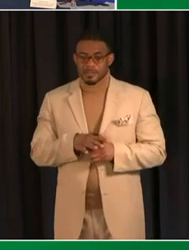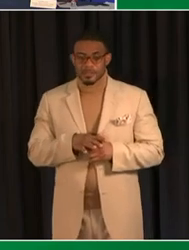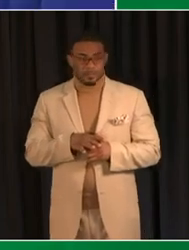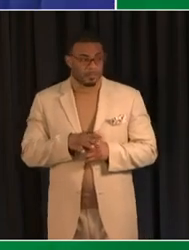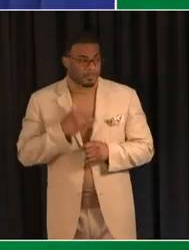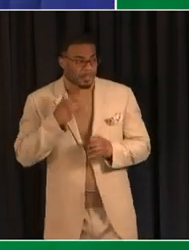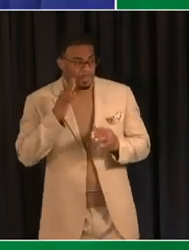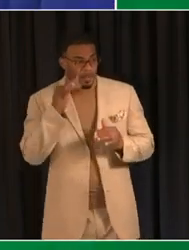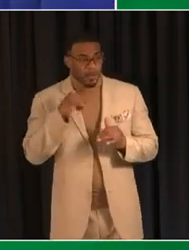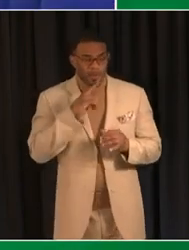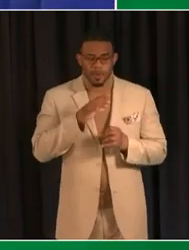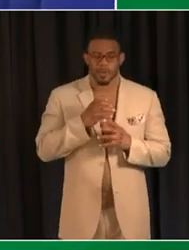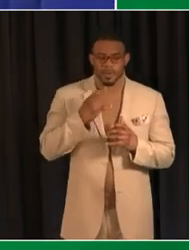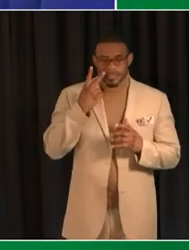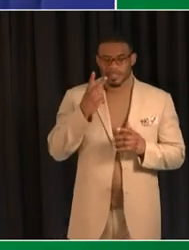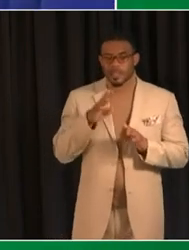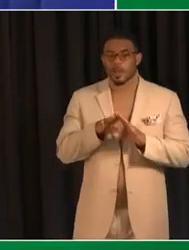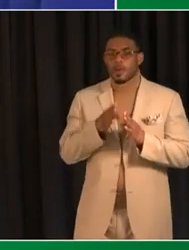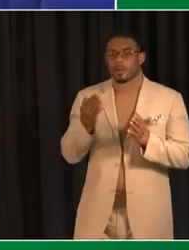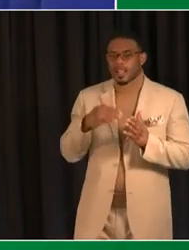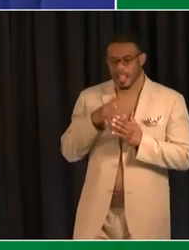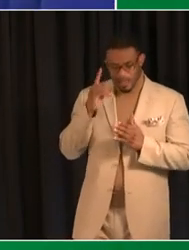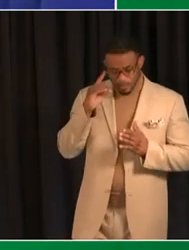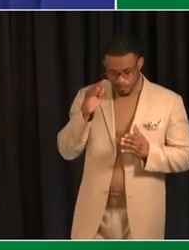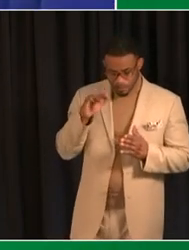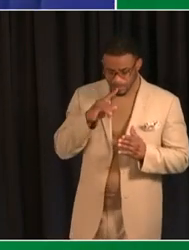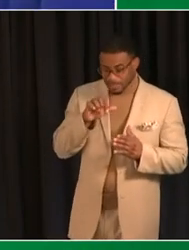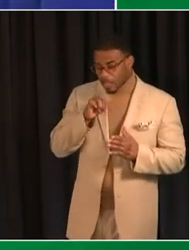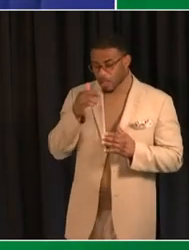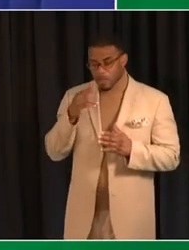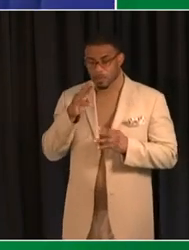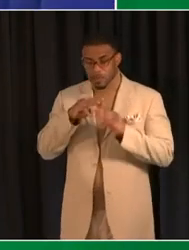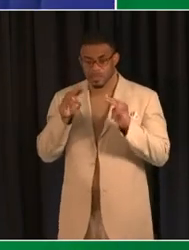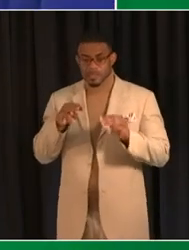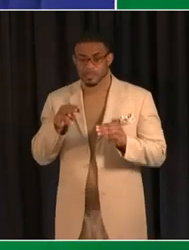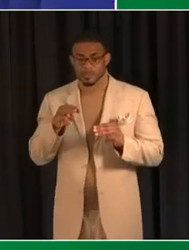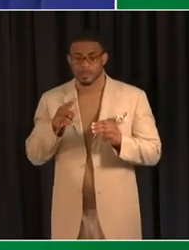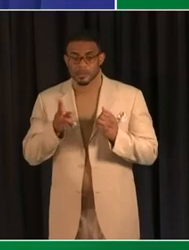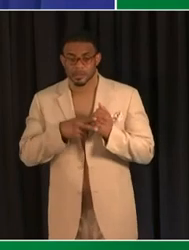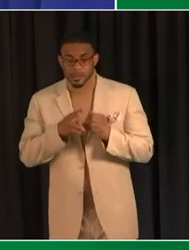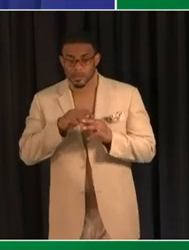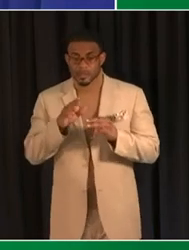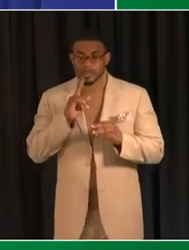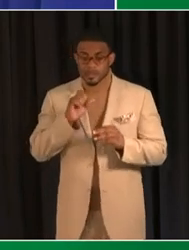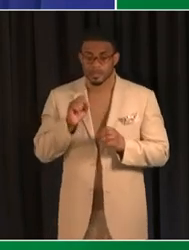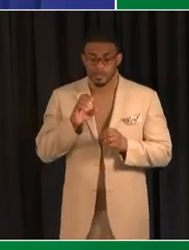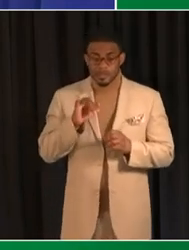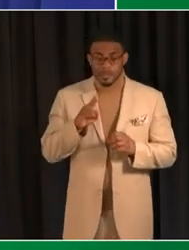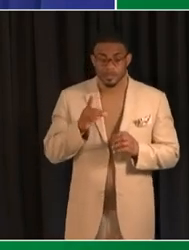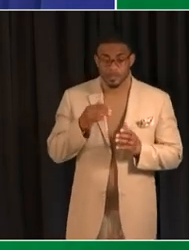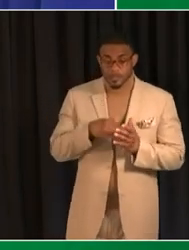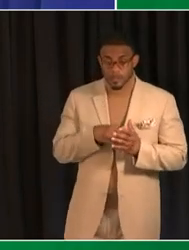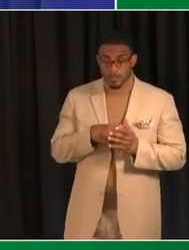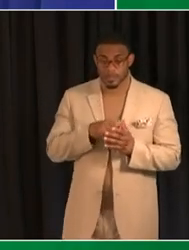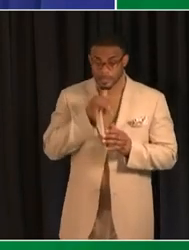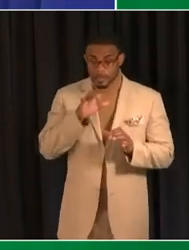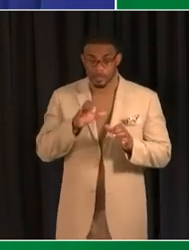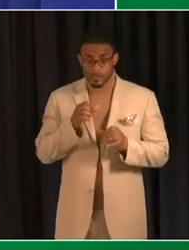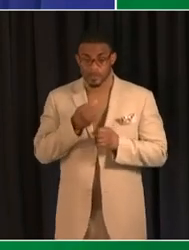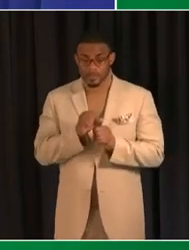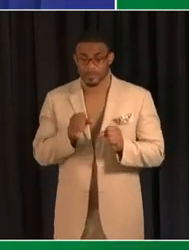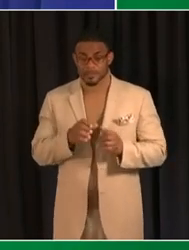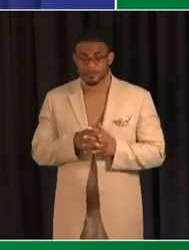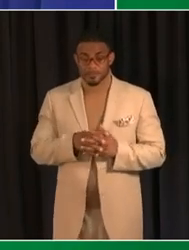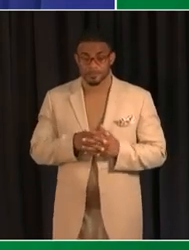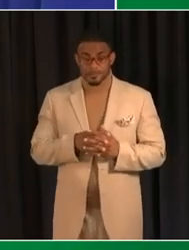district. And so that's why we really want to see it open again. I know there's other museums, private museums that have opened again and are